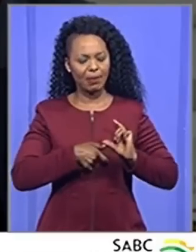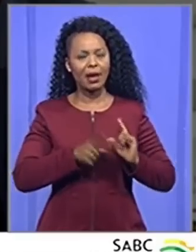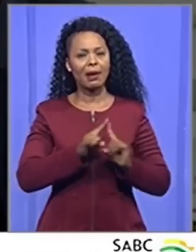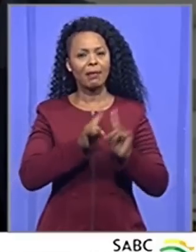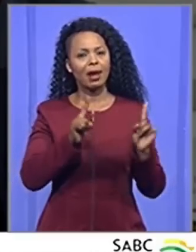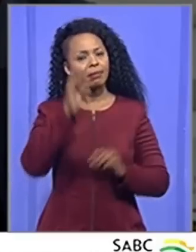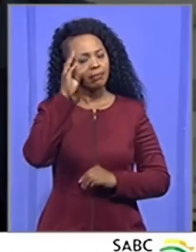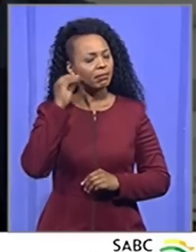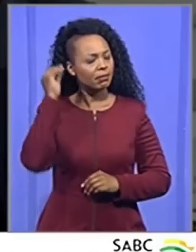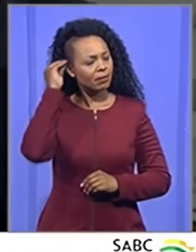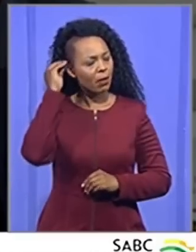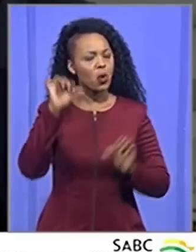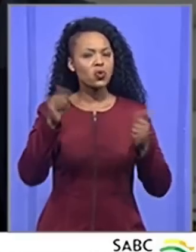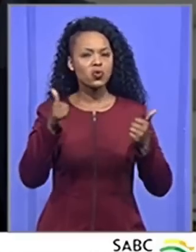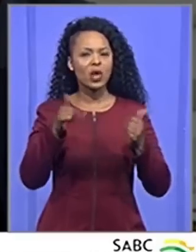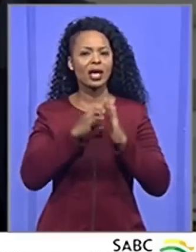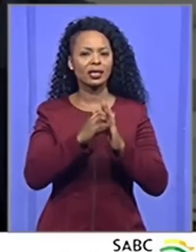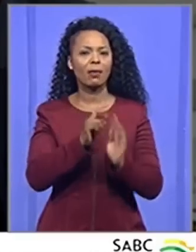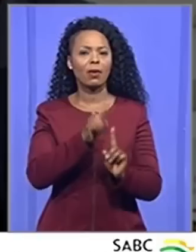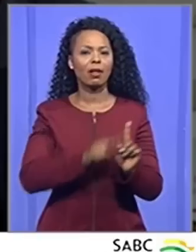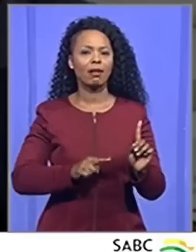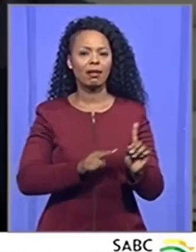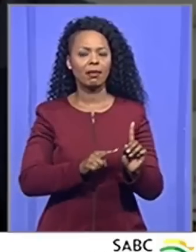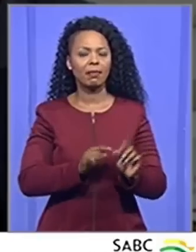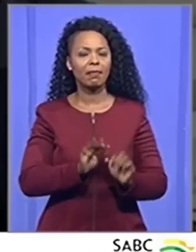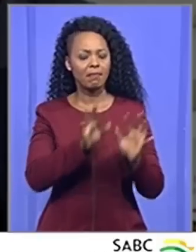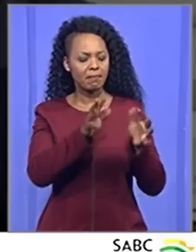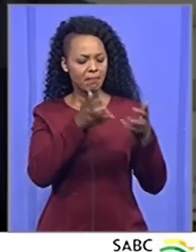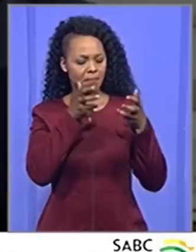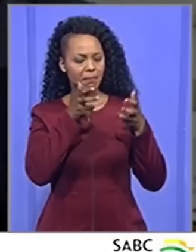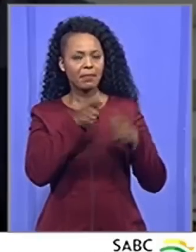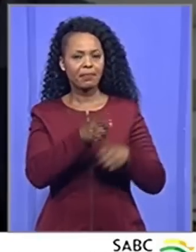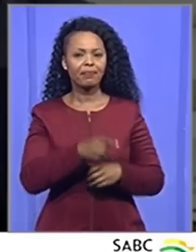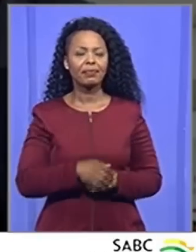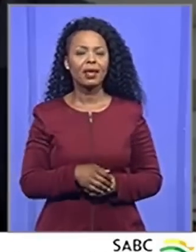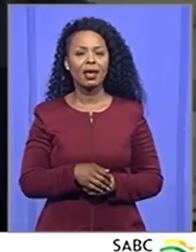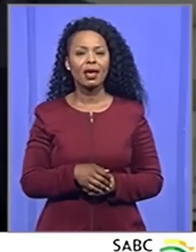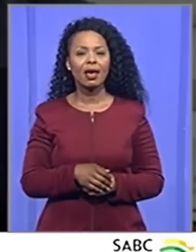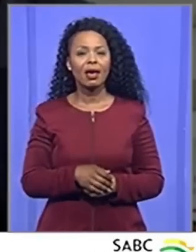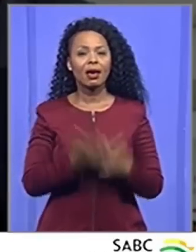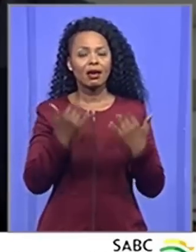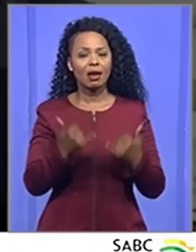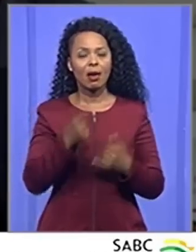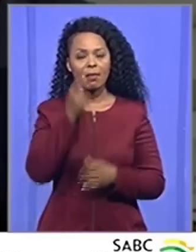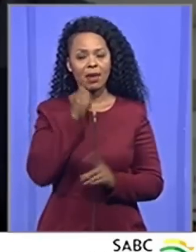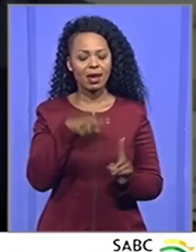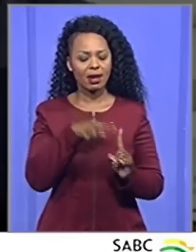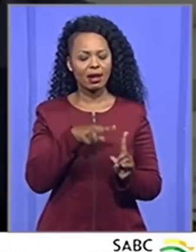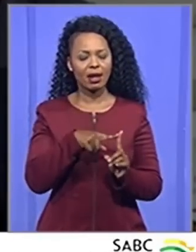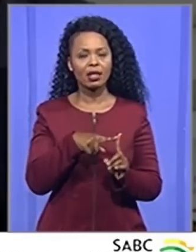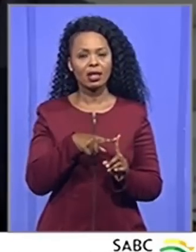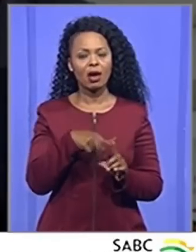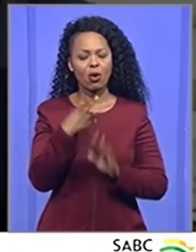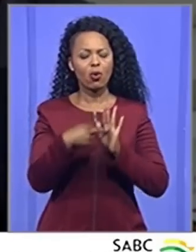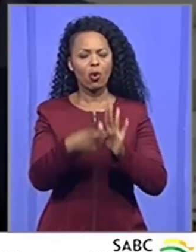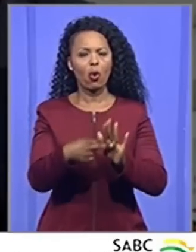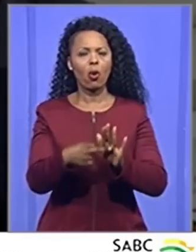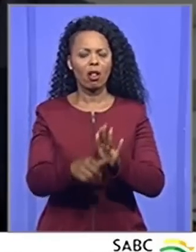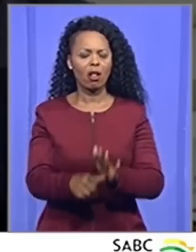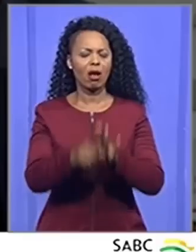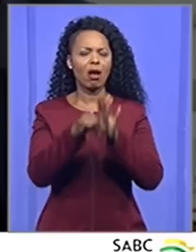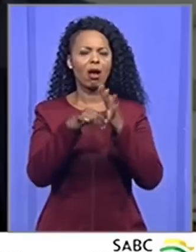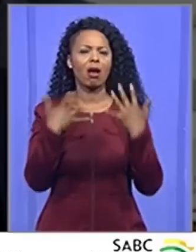teng re bone mohlala o motle ka yena. Monna o Raymond Ackerman o re bona kgatlhile teme e kgolo ka mo nageng